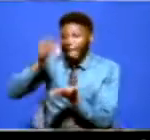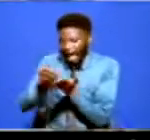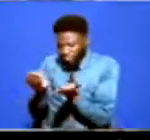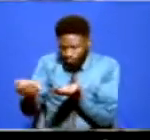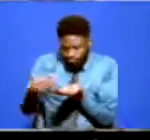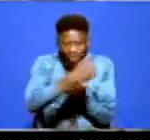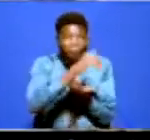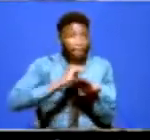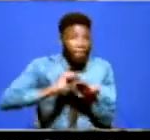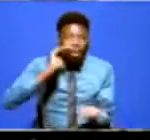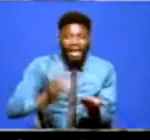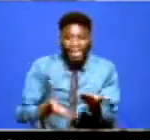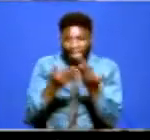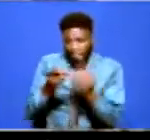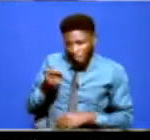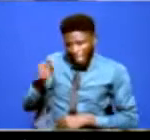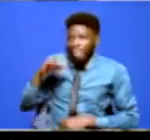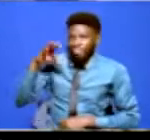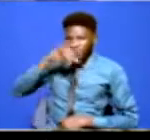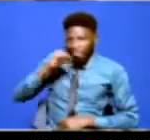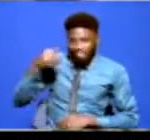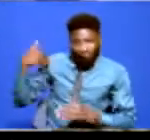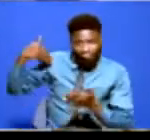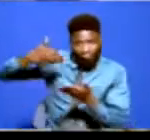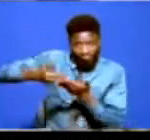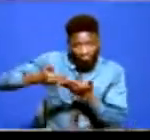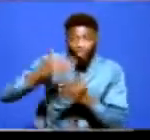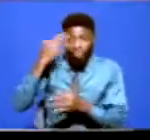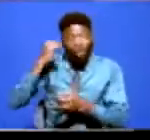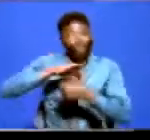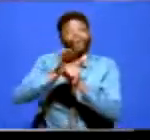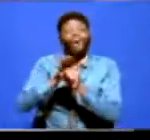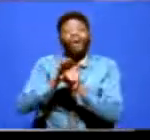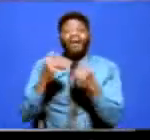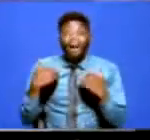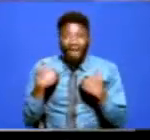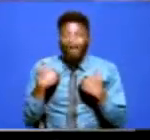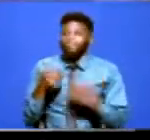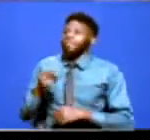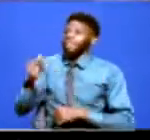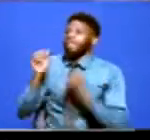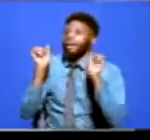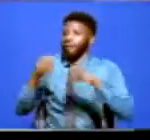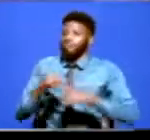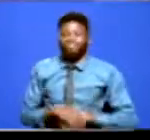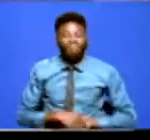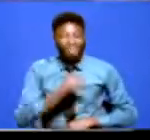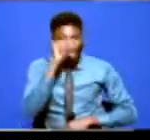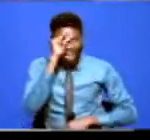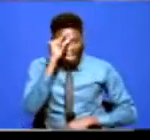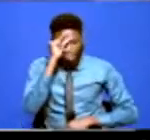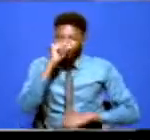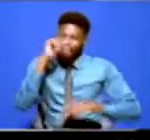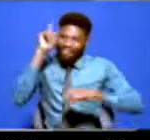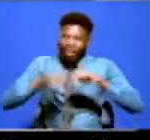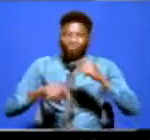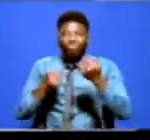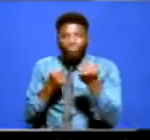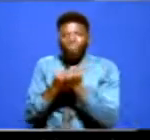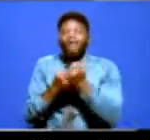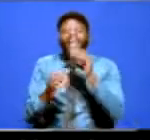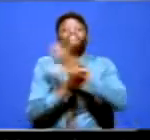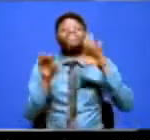bridge deficits that have been occasioned by the COVID-19 pandemic. Government cannot fund us in everything, and it's not sustainable at the